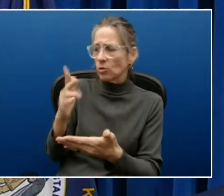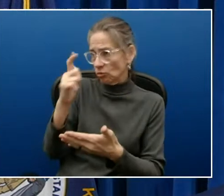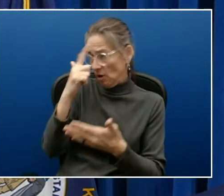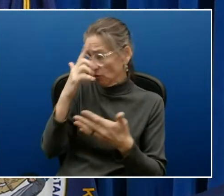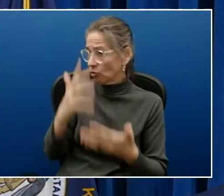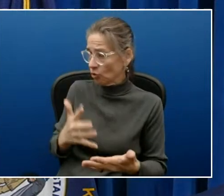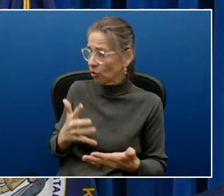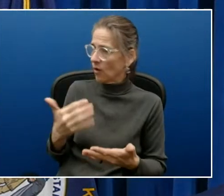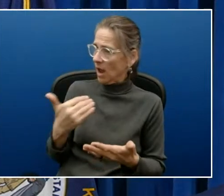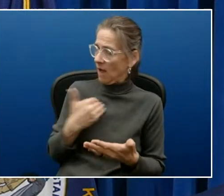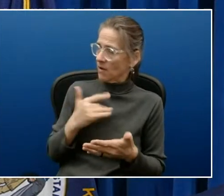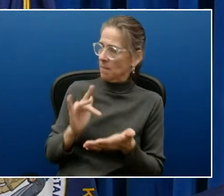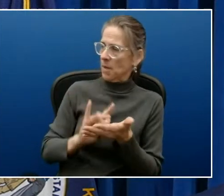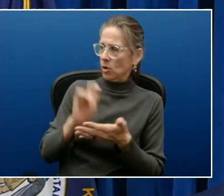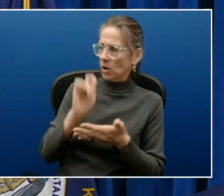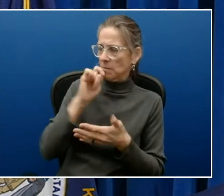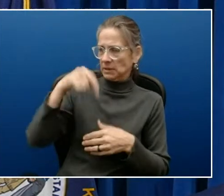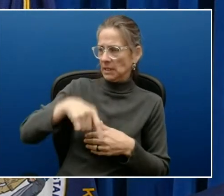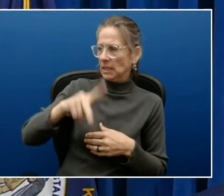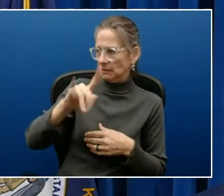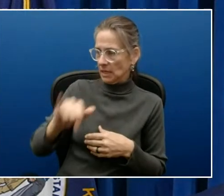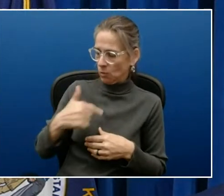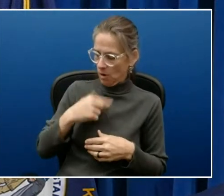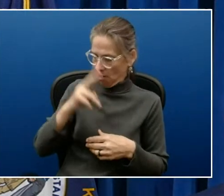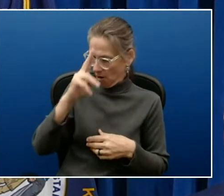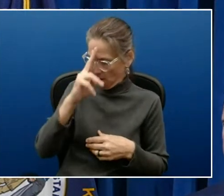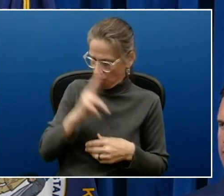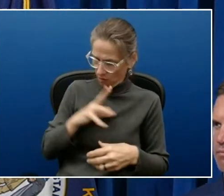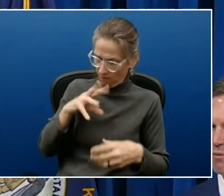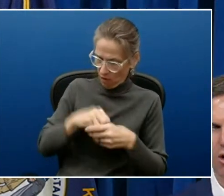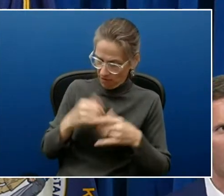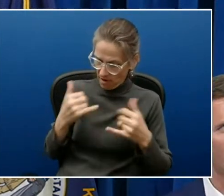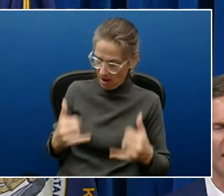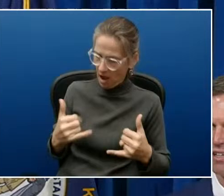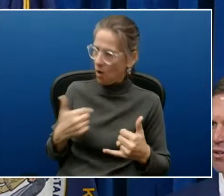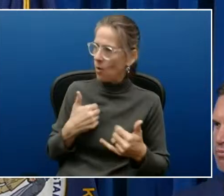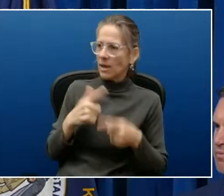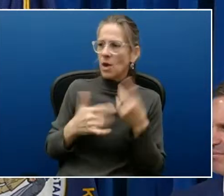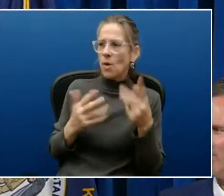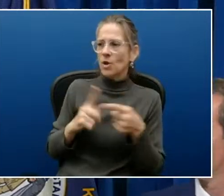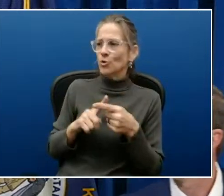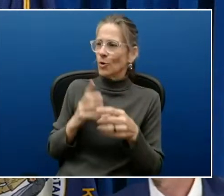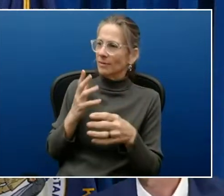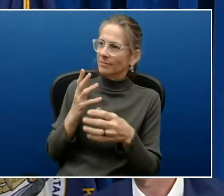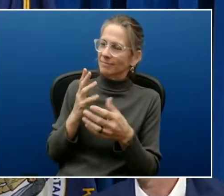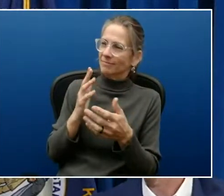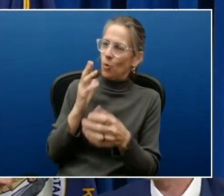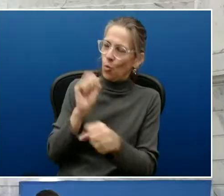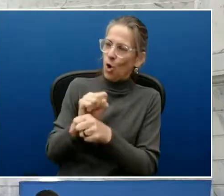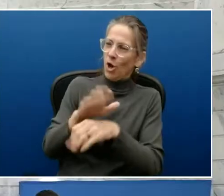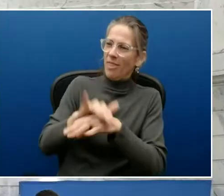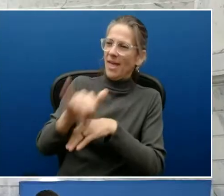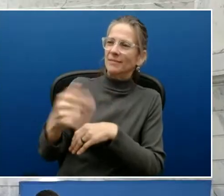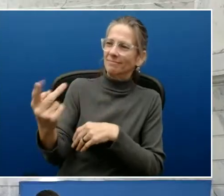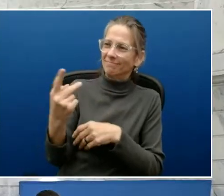to Kentucky. We're honored to be part of this moment, and we can't wait to get to work. Thank you. Very